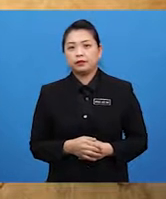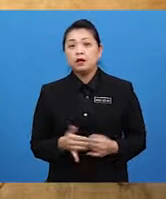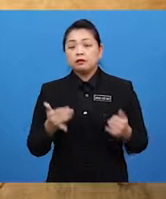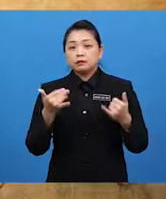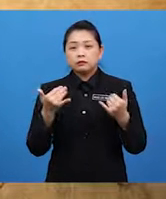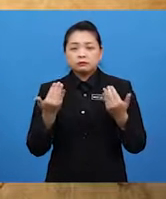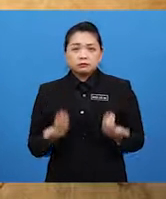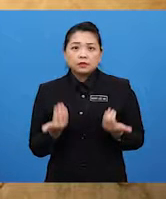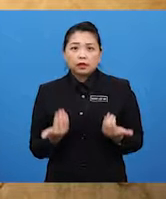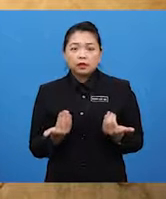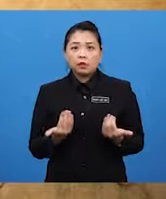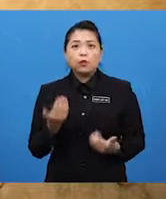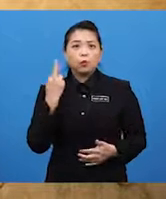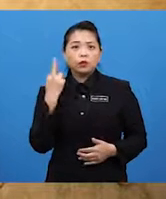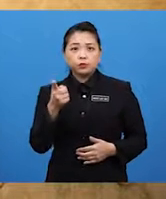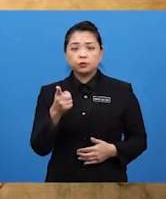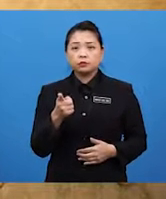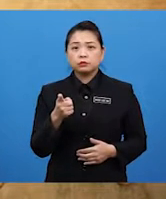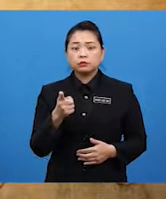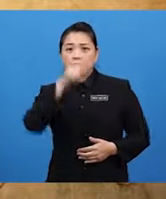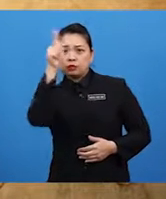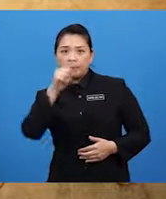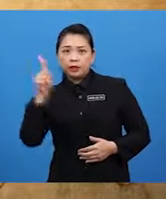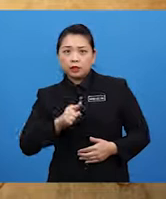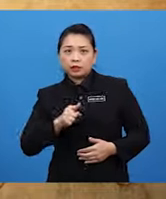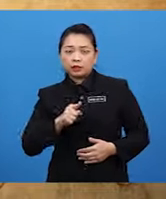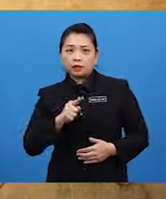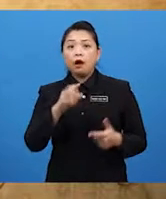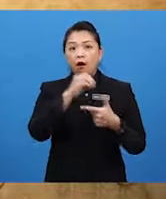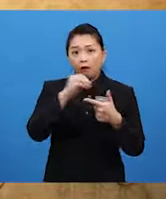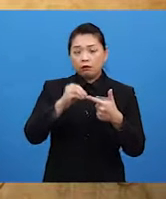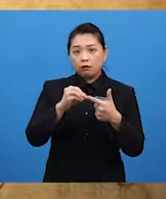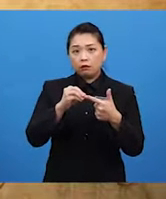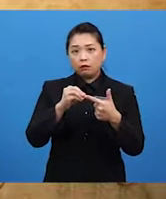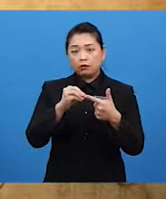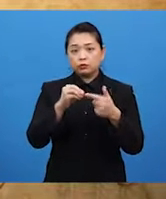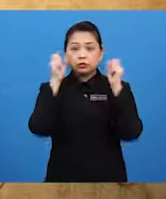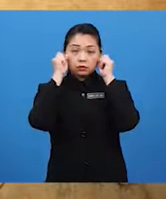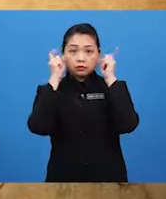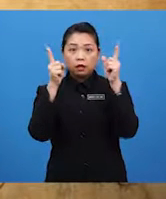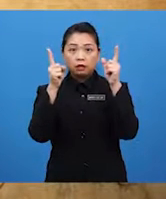Now, were you struck by lightning? Or were you stunned at sport?